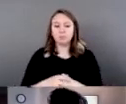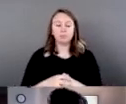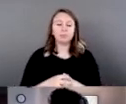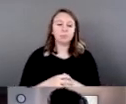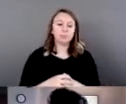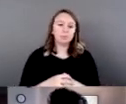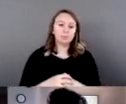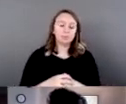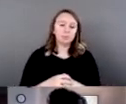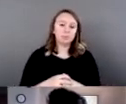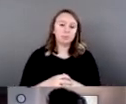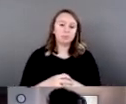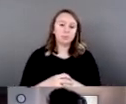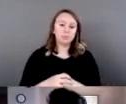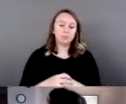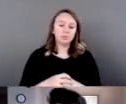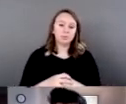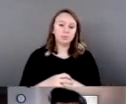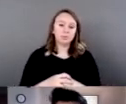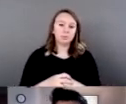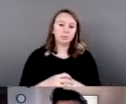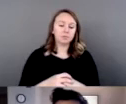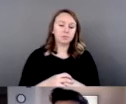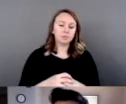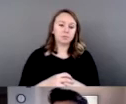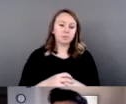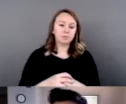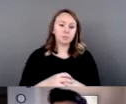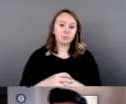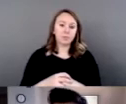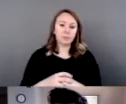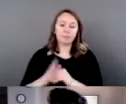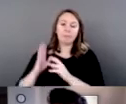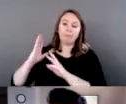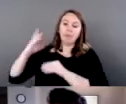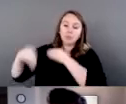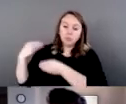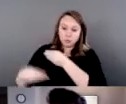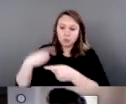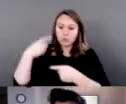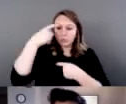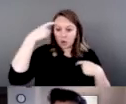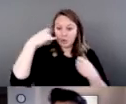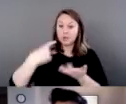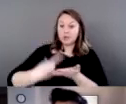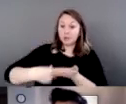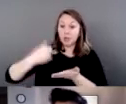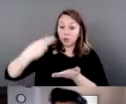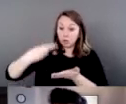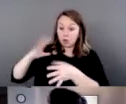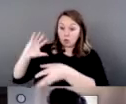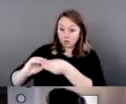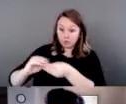So we're gonna, so intergenerational trauma. So now that we talked about historical context, you get like a little bit